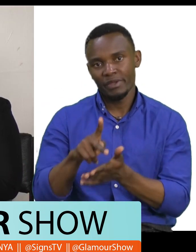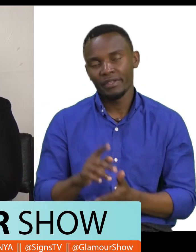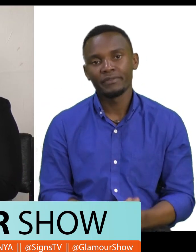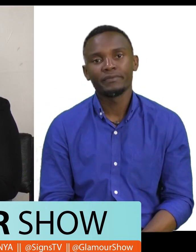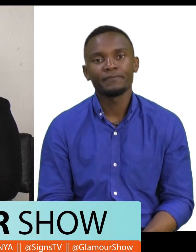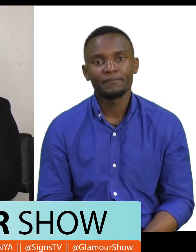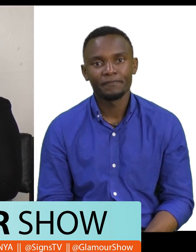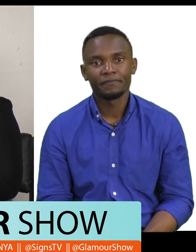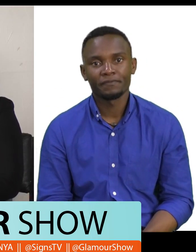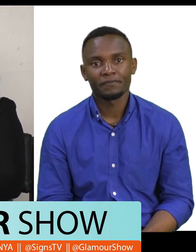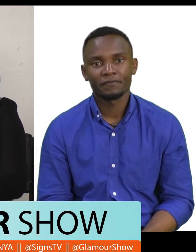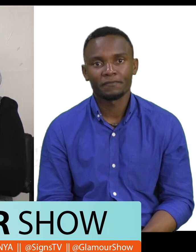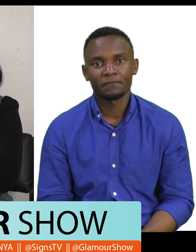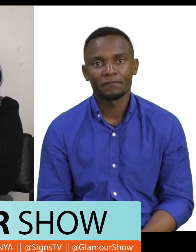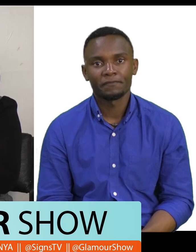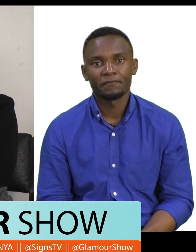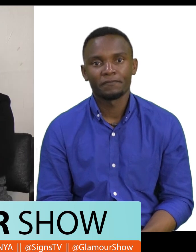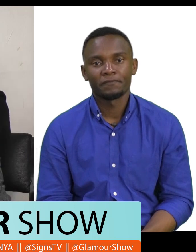pay.